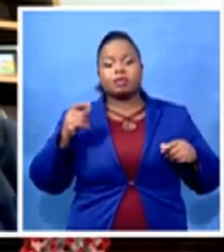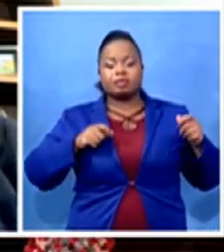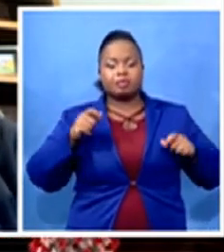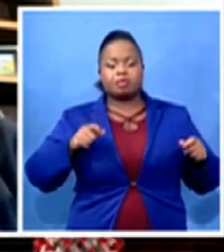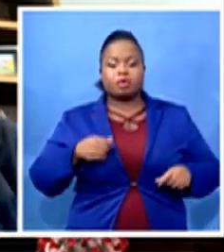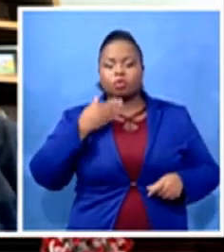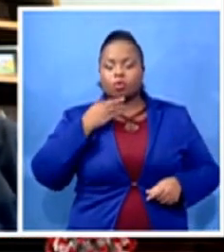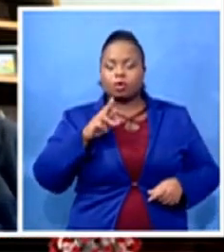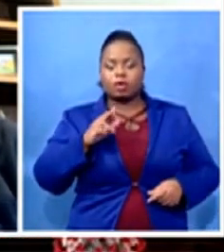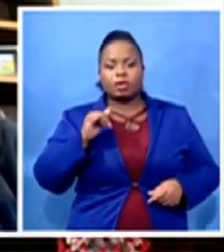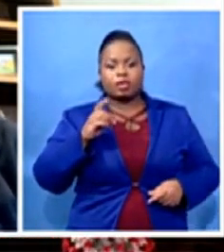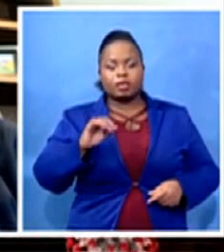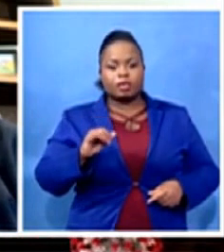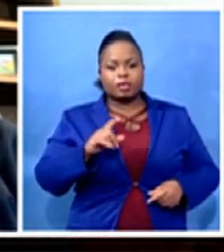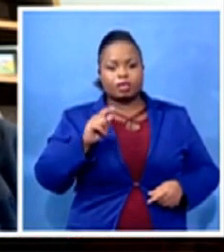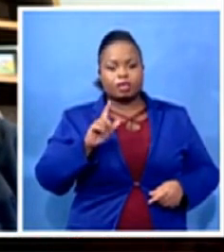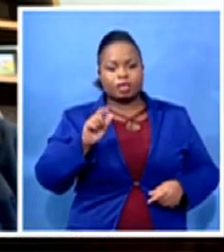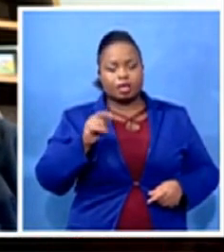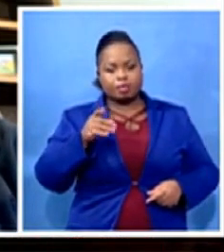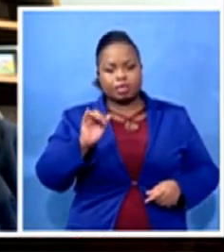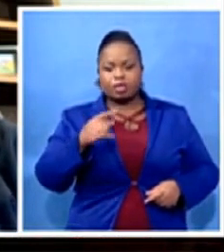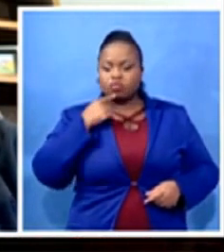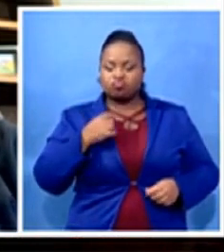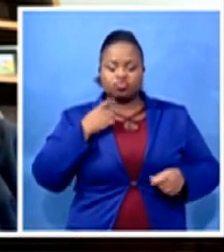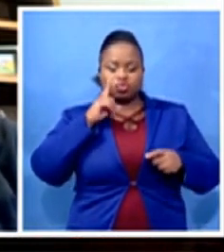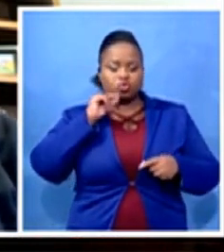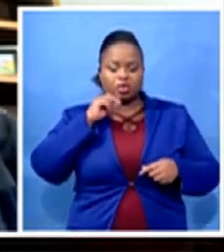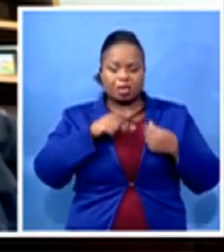about incorrect and ridiculous billing.